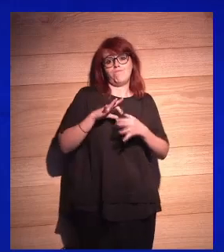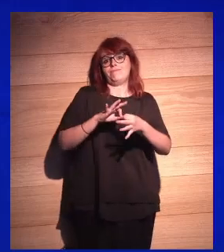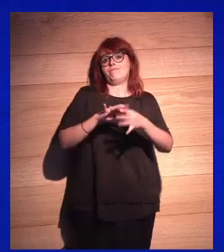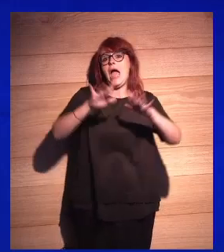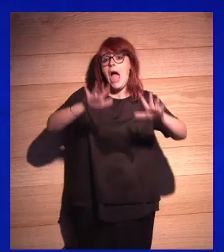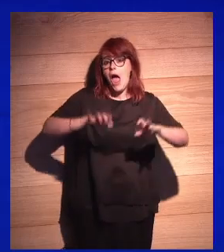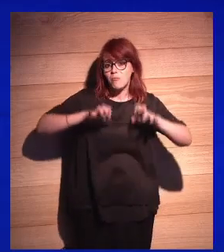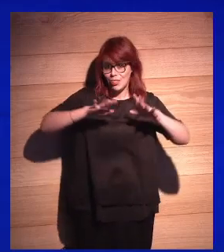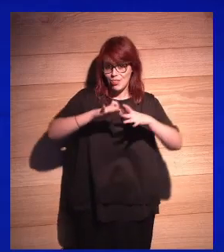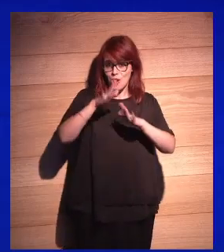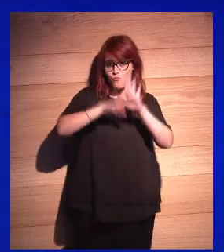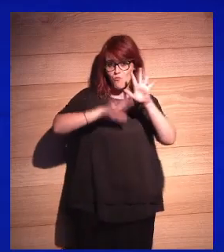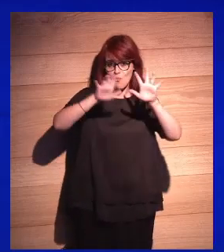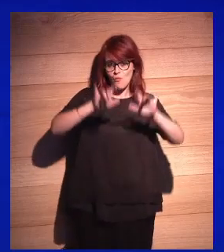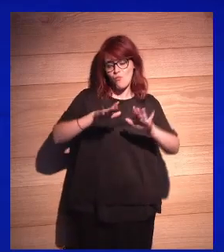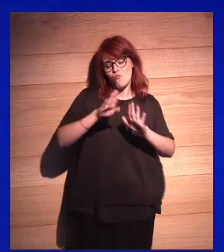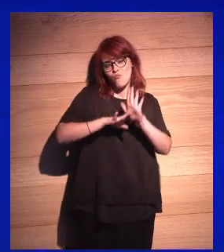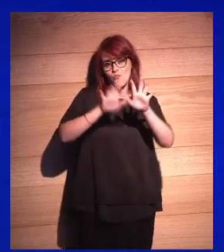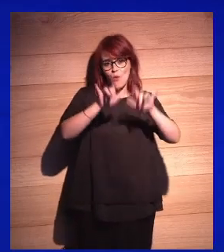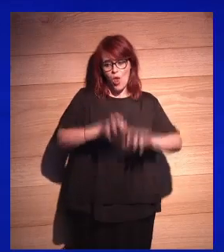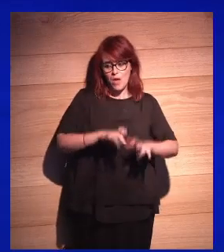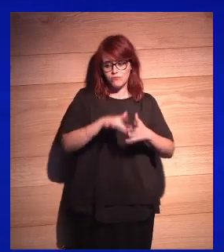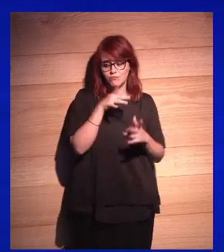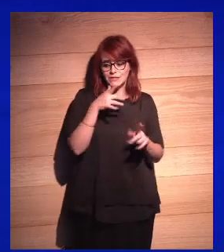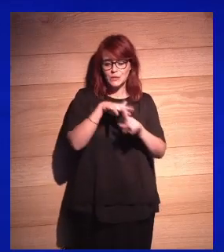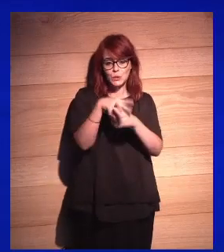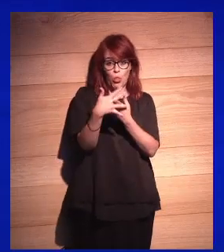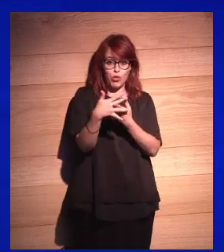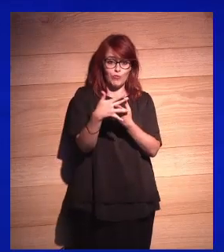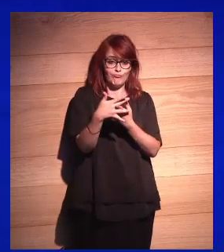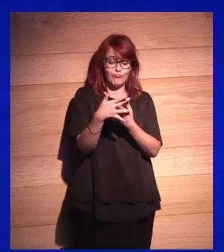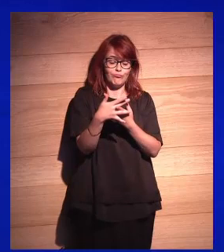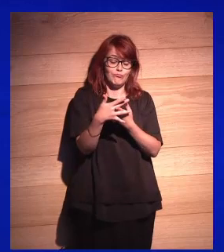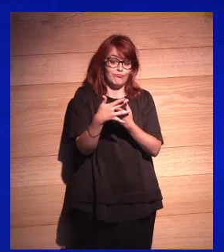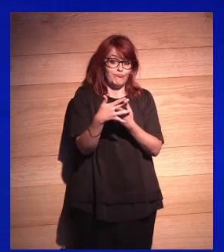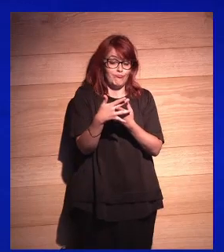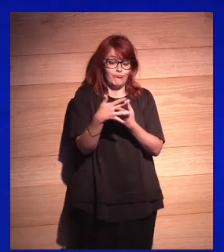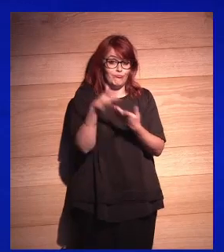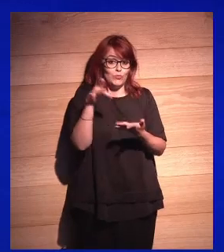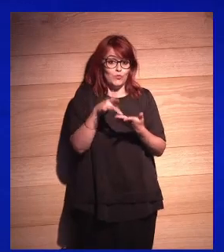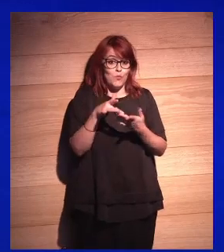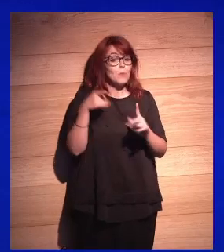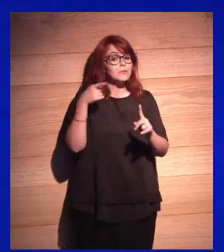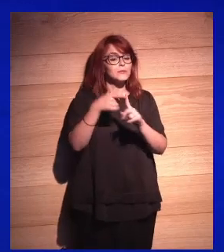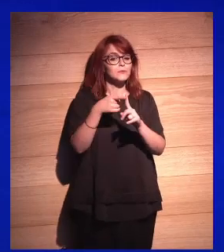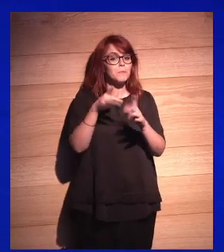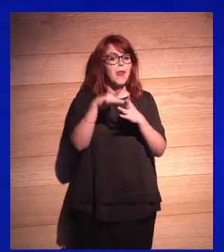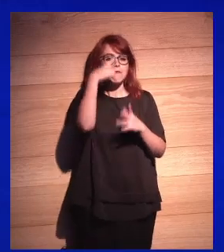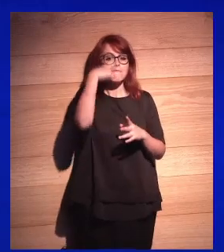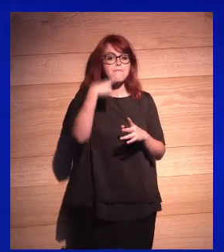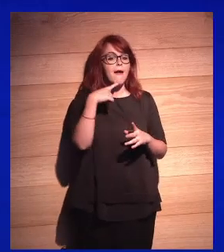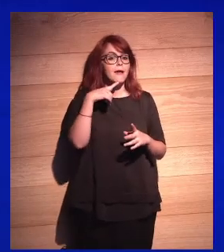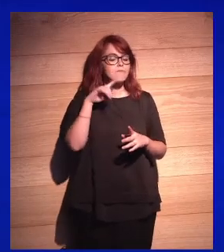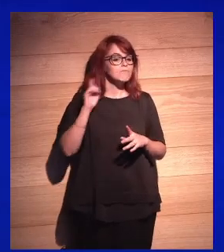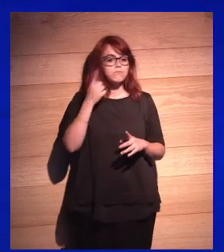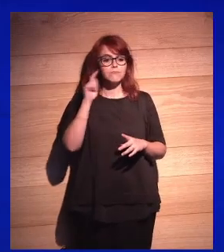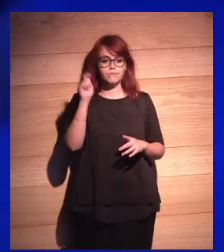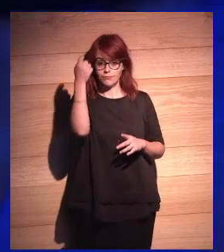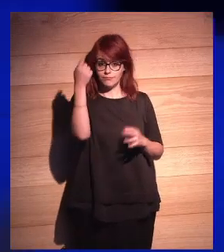get my hands into technology in order to develop certain abstractions, in order to